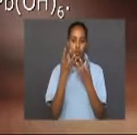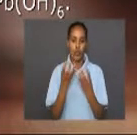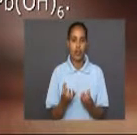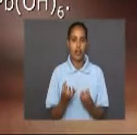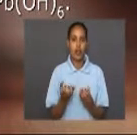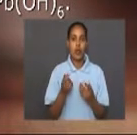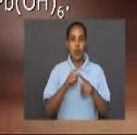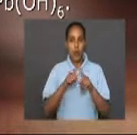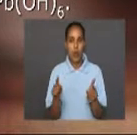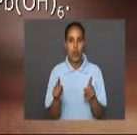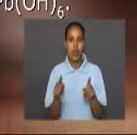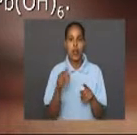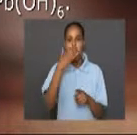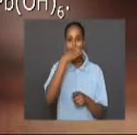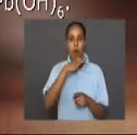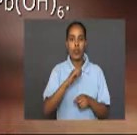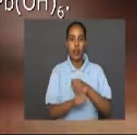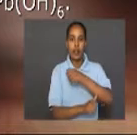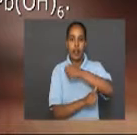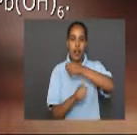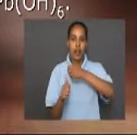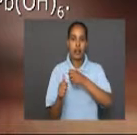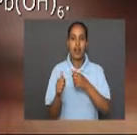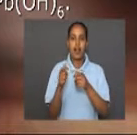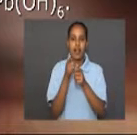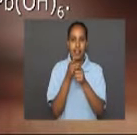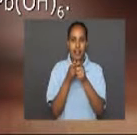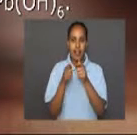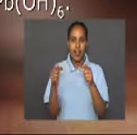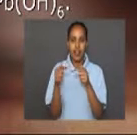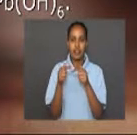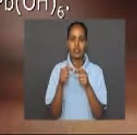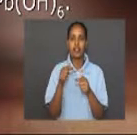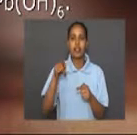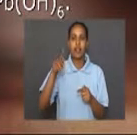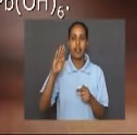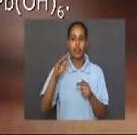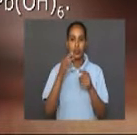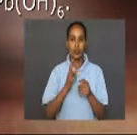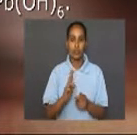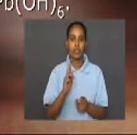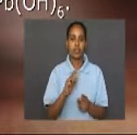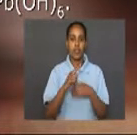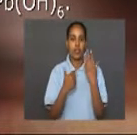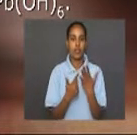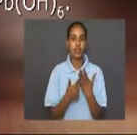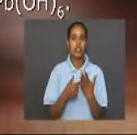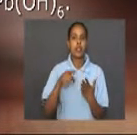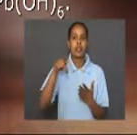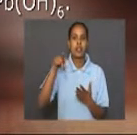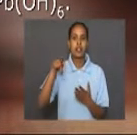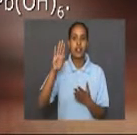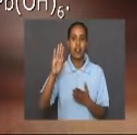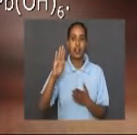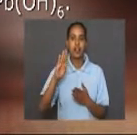then reduced with coke or carbon monoxide in a furnace. In